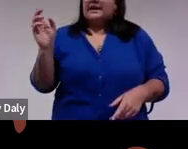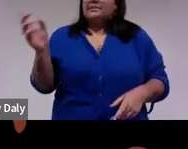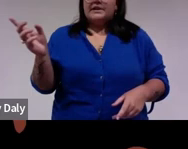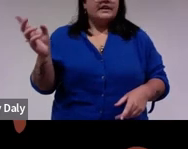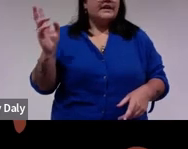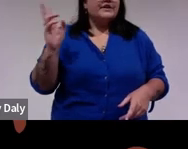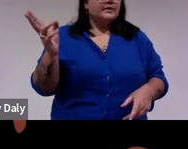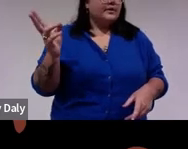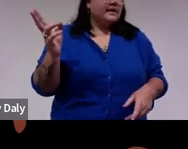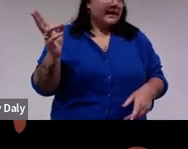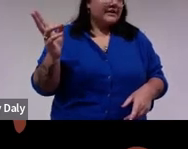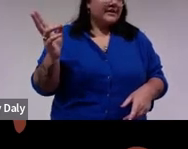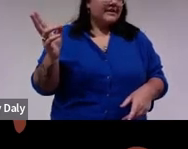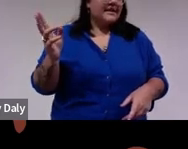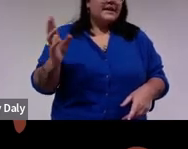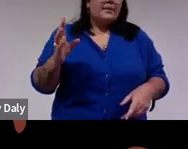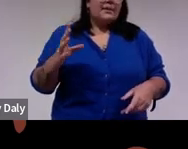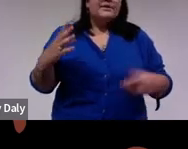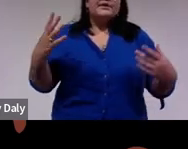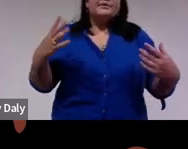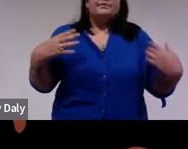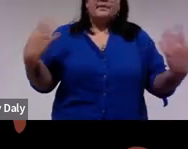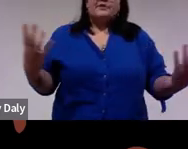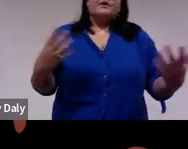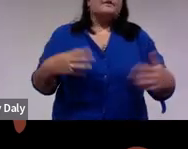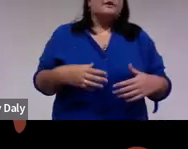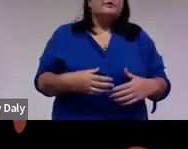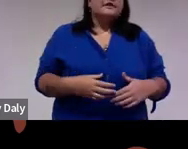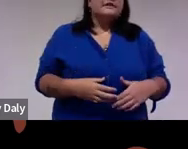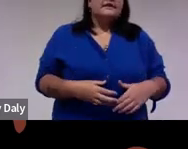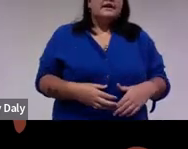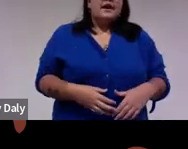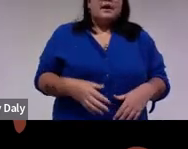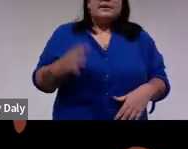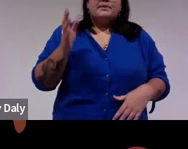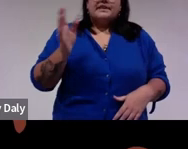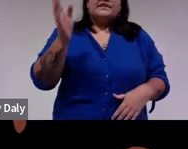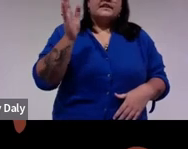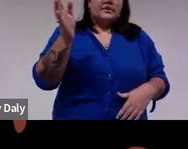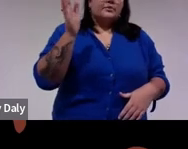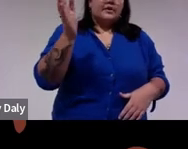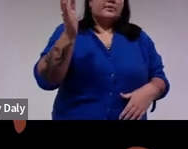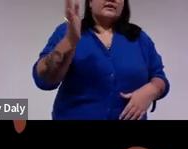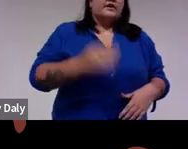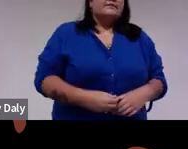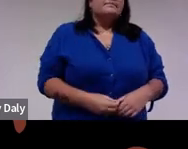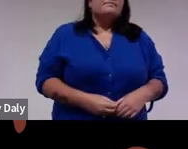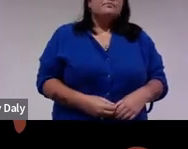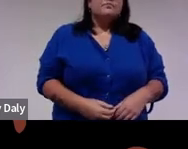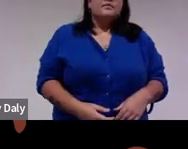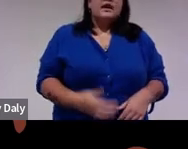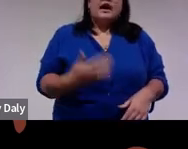Wales, the Bundjalung Nation and the Worimi Nation. Both of them are matriarchal cultures, but particularly along the Worimi